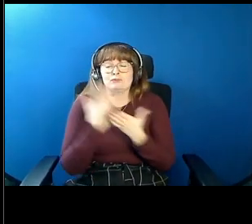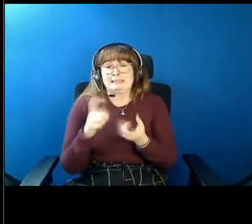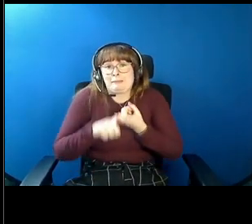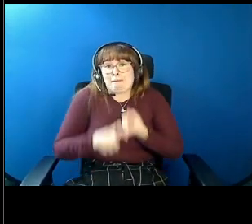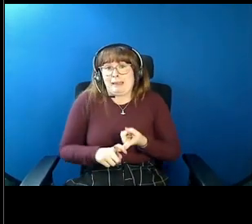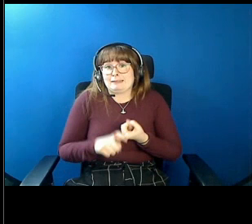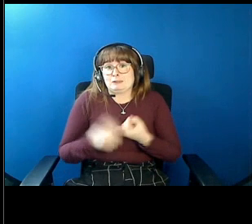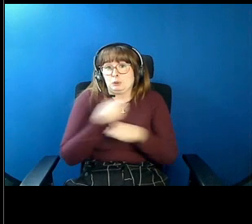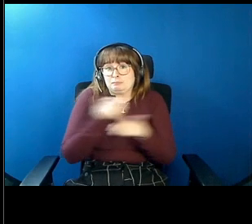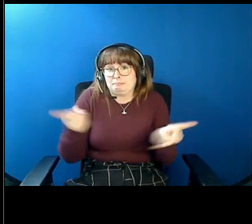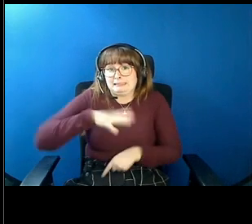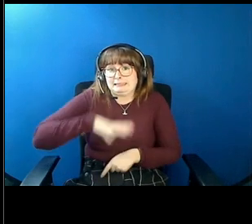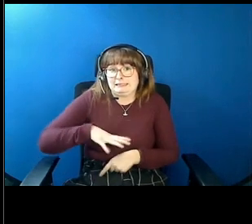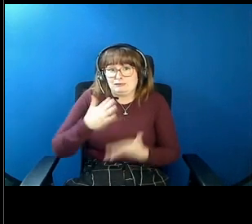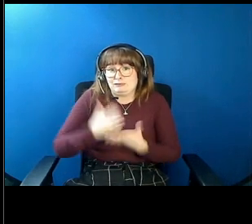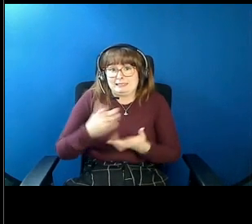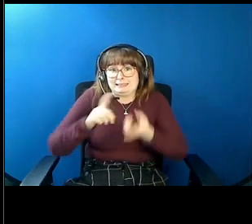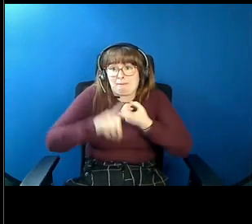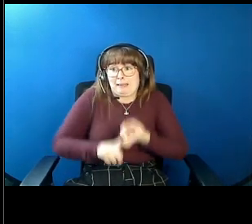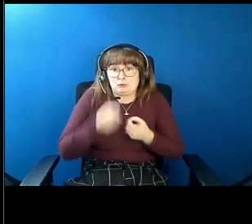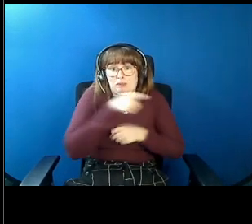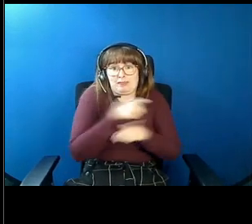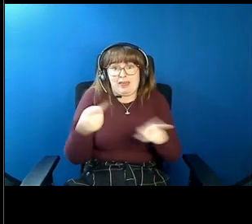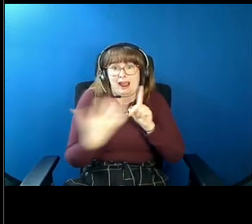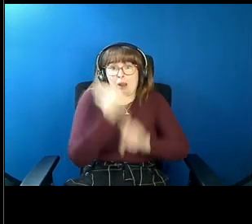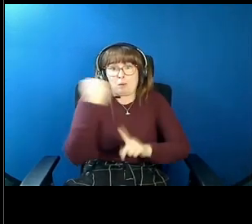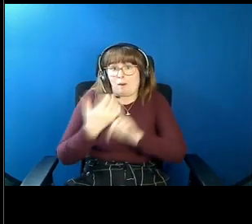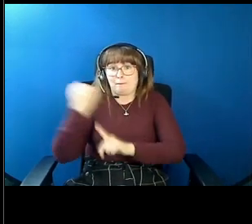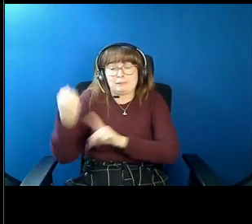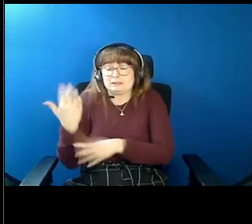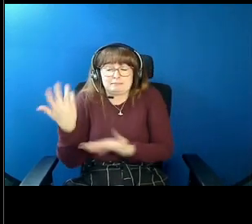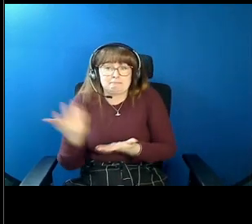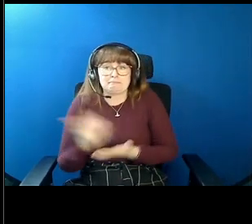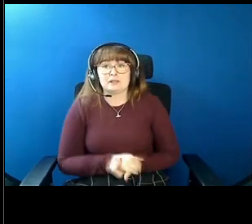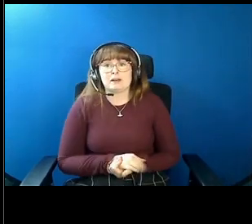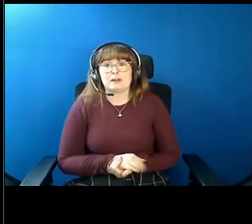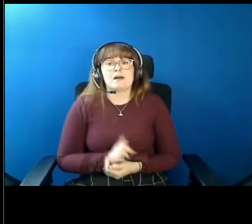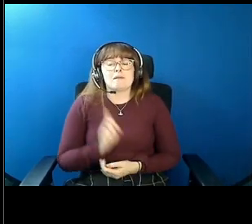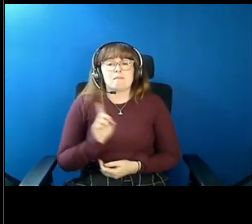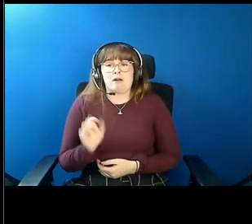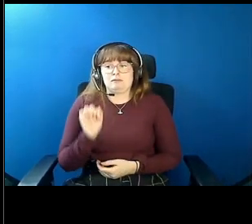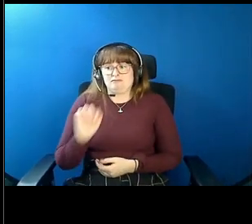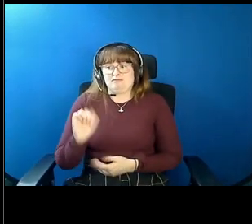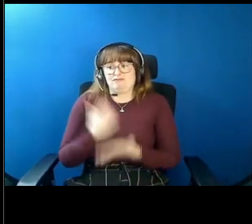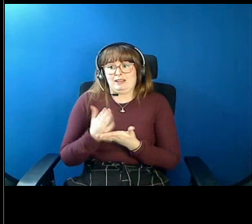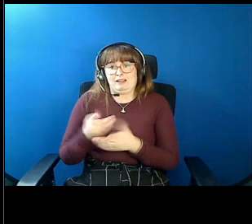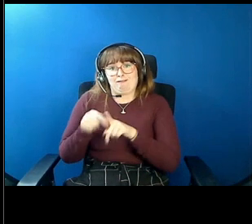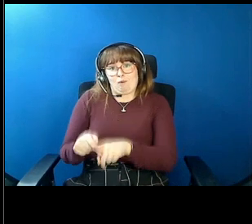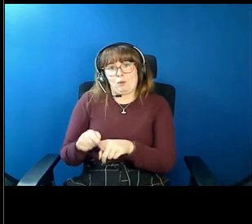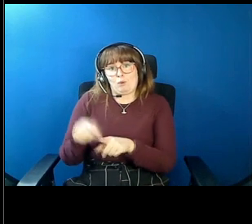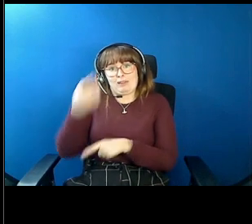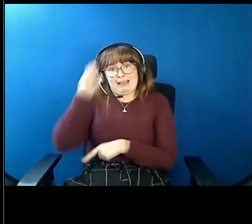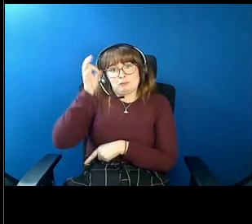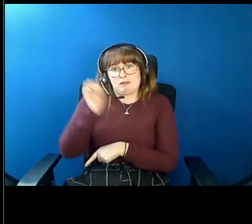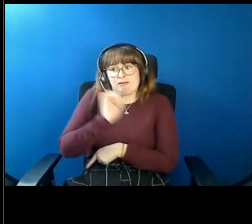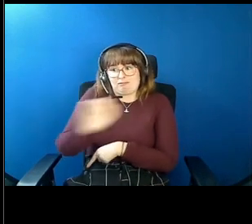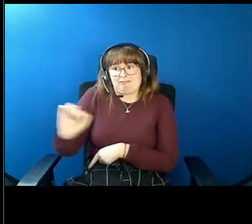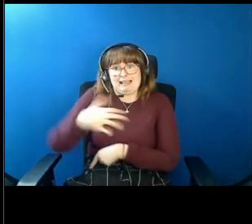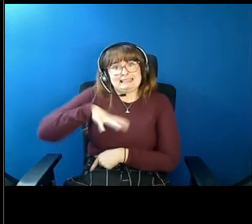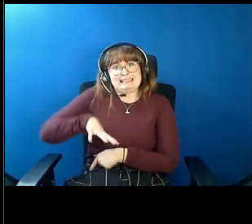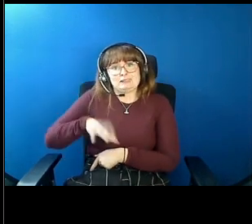usually will depend on the outcomes of the first two phases, but the direction that the council or the social housing provider wants to take will